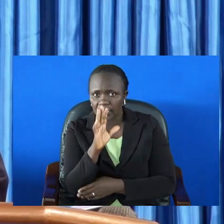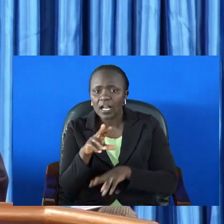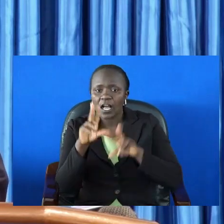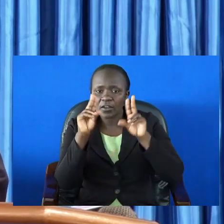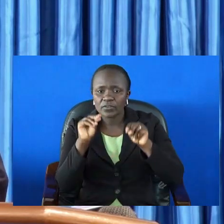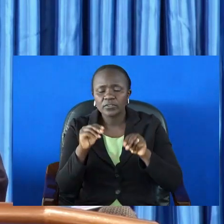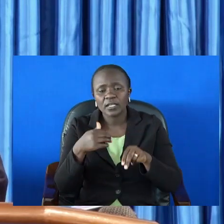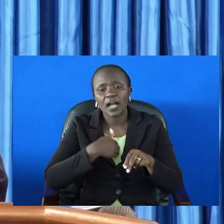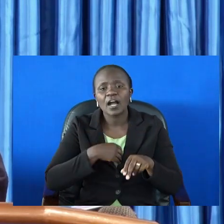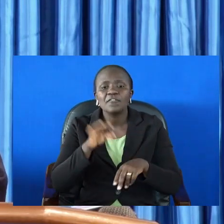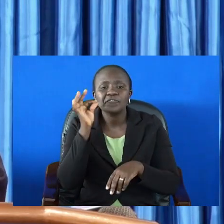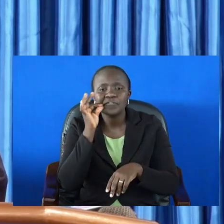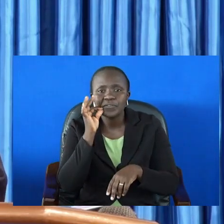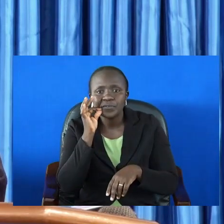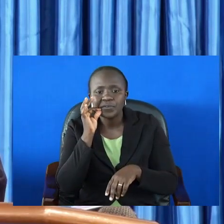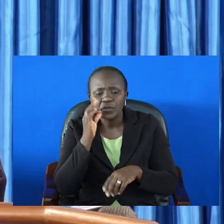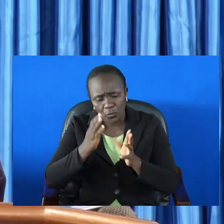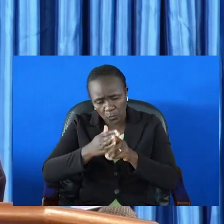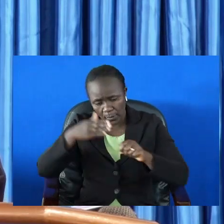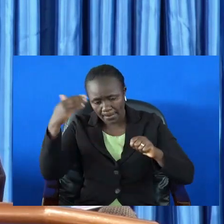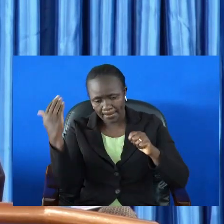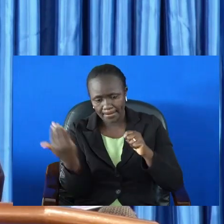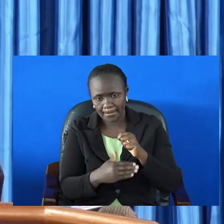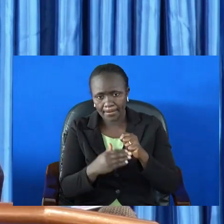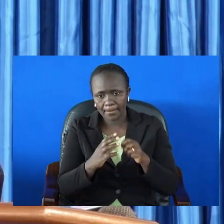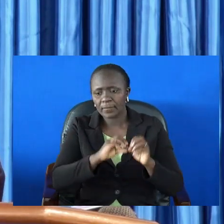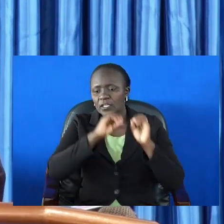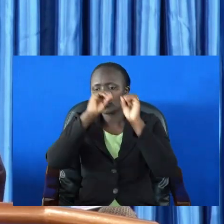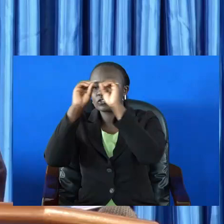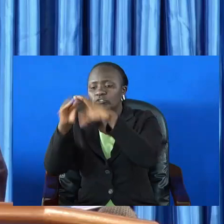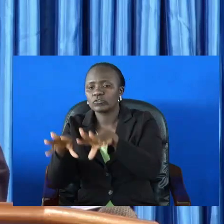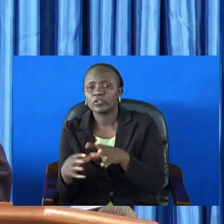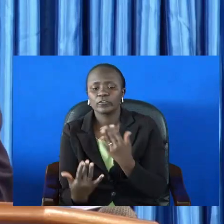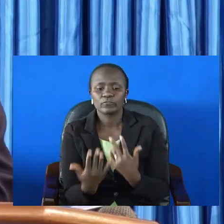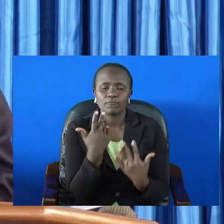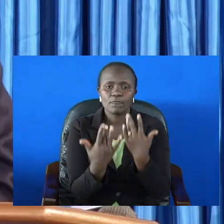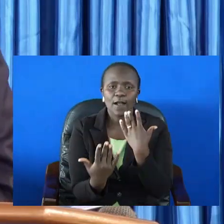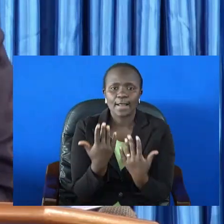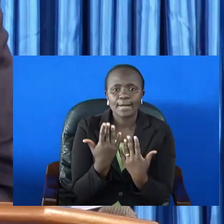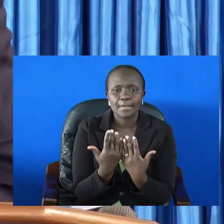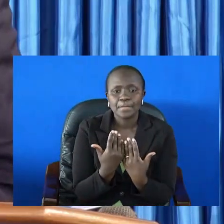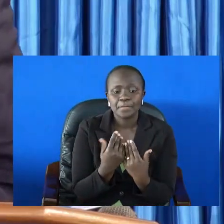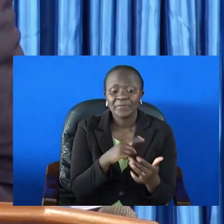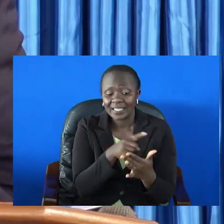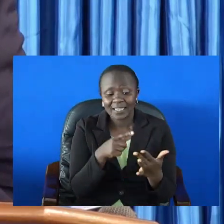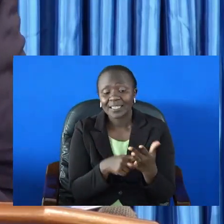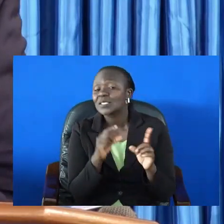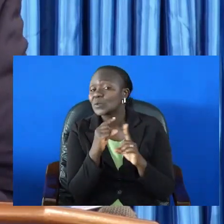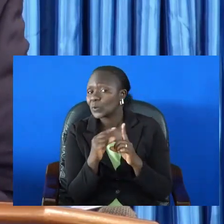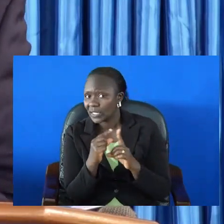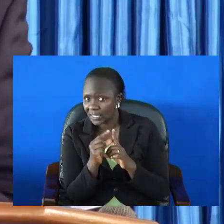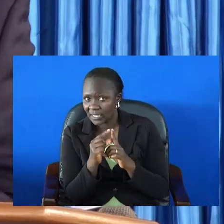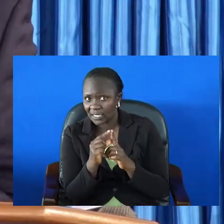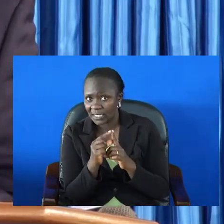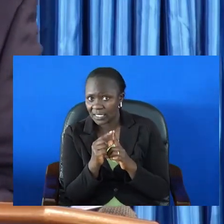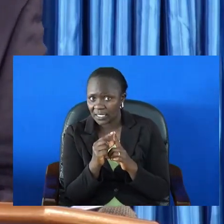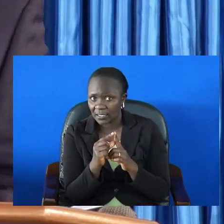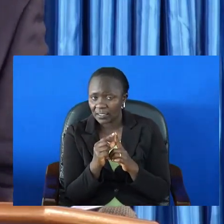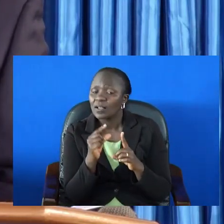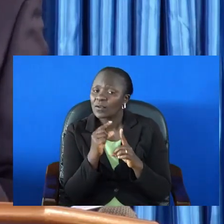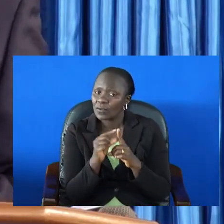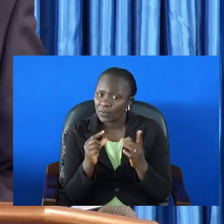produce good fruits will be cut down and thrown into the fire. This message is a